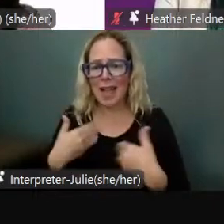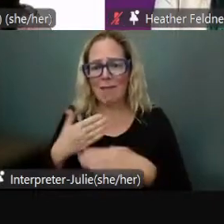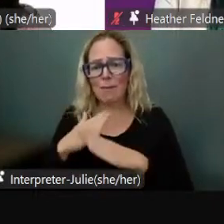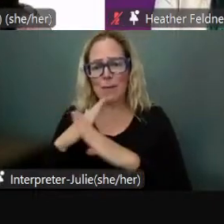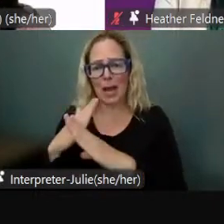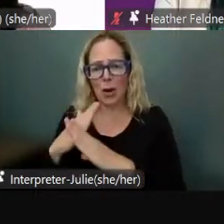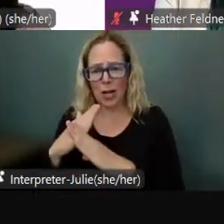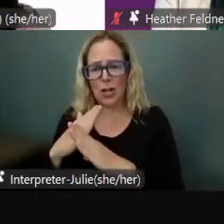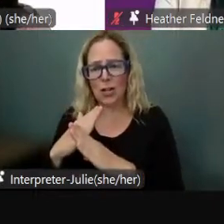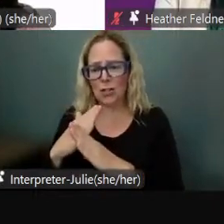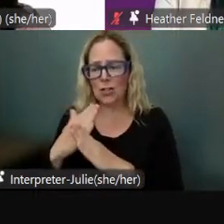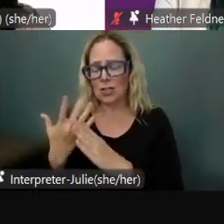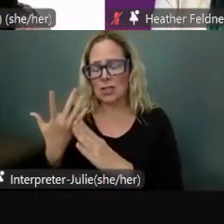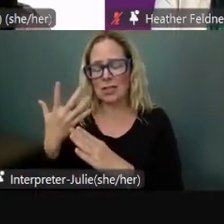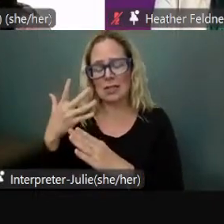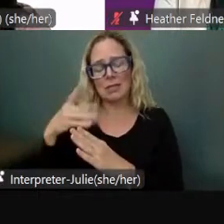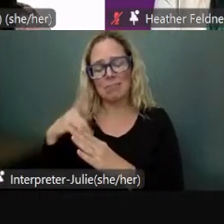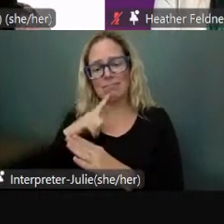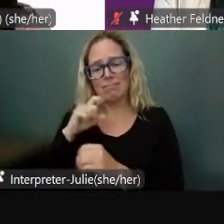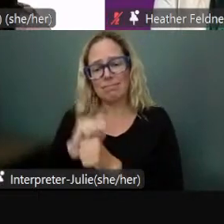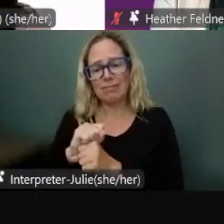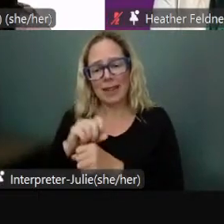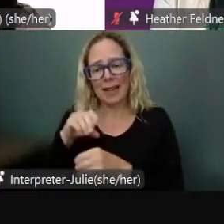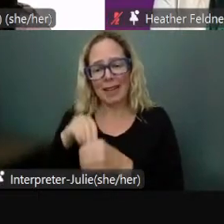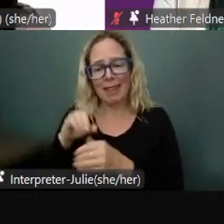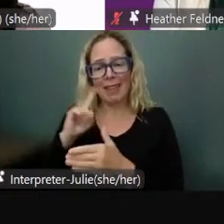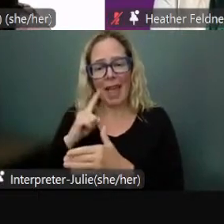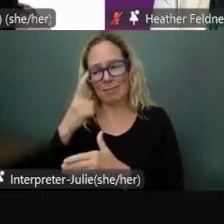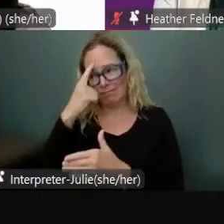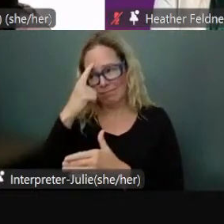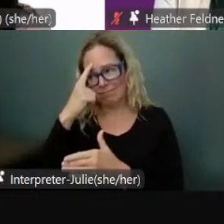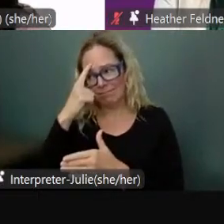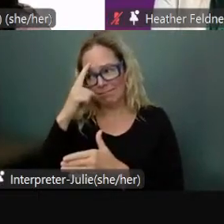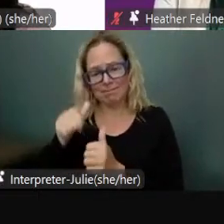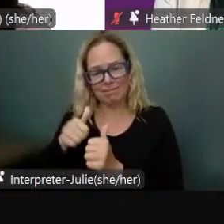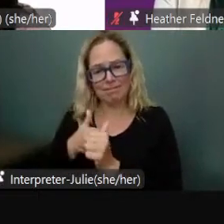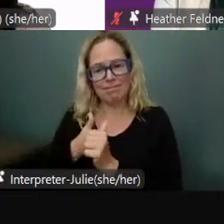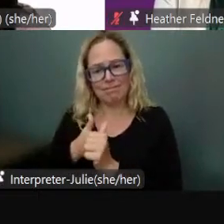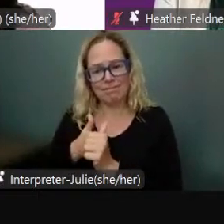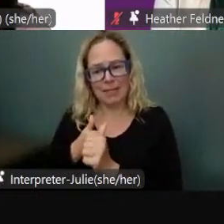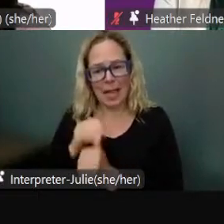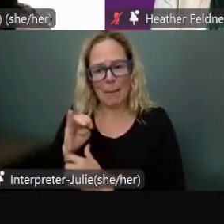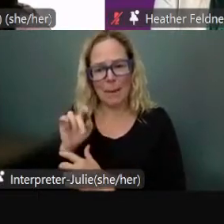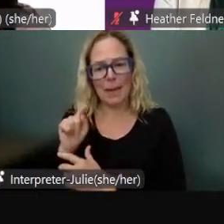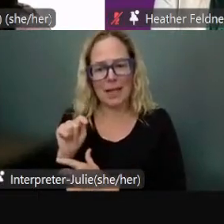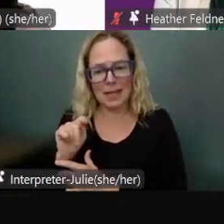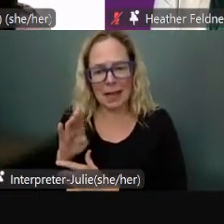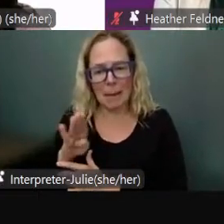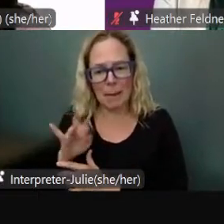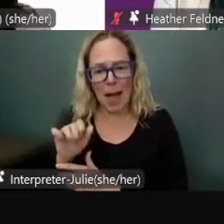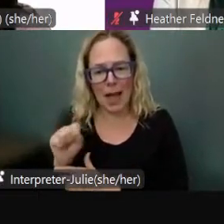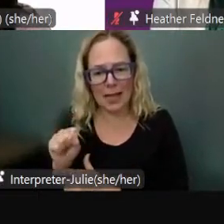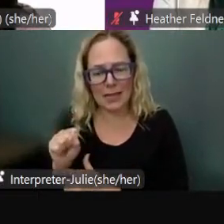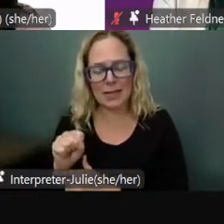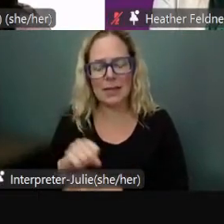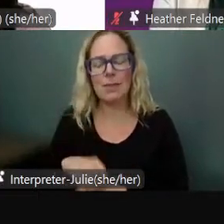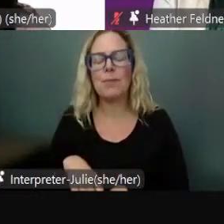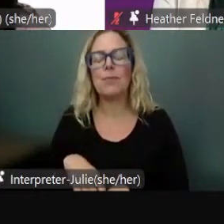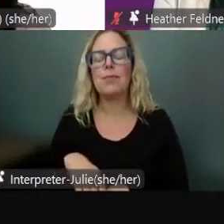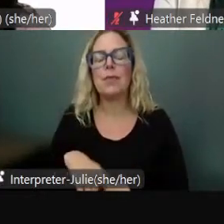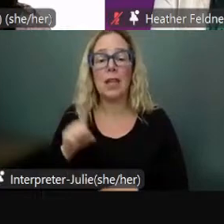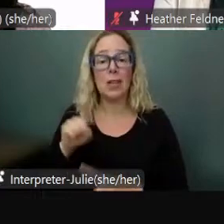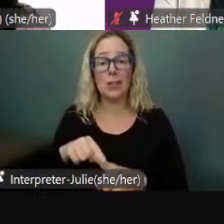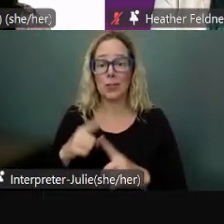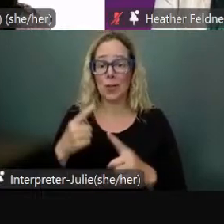needle in a meaningful way when it comes to implicit bias. So on behalf of all three of the presentation panelists that